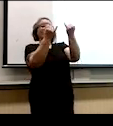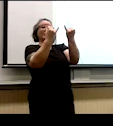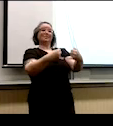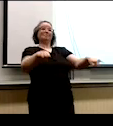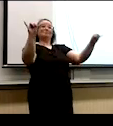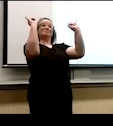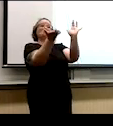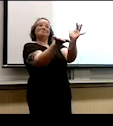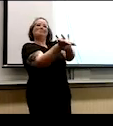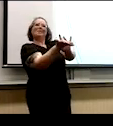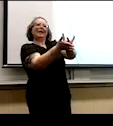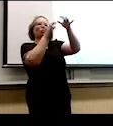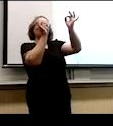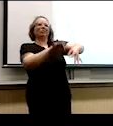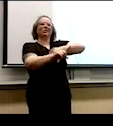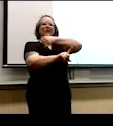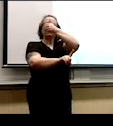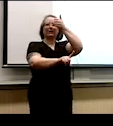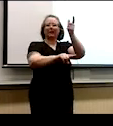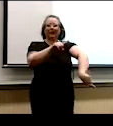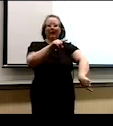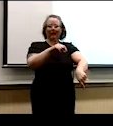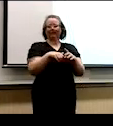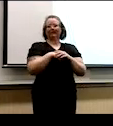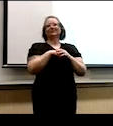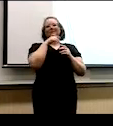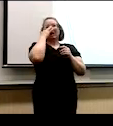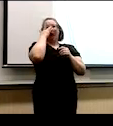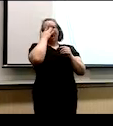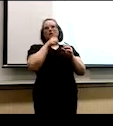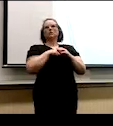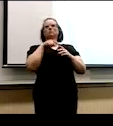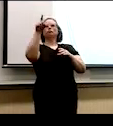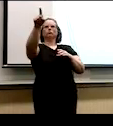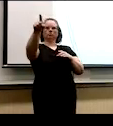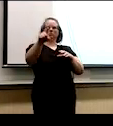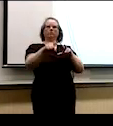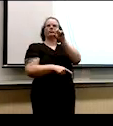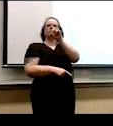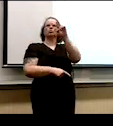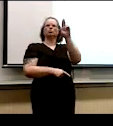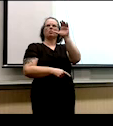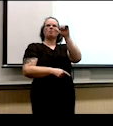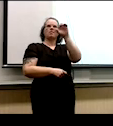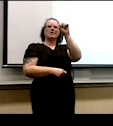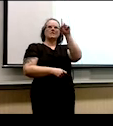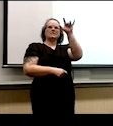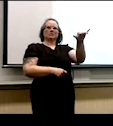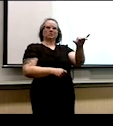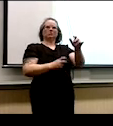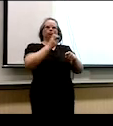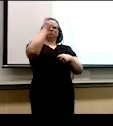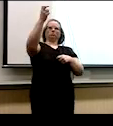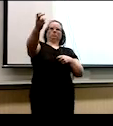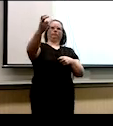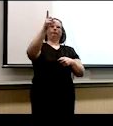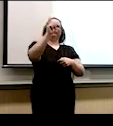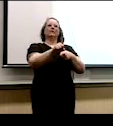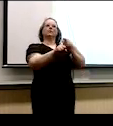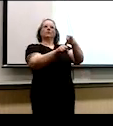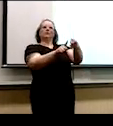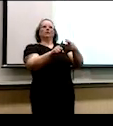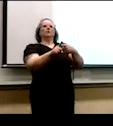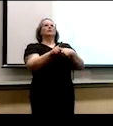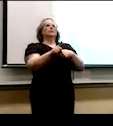I think that the important consideration in that regard as time goes on and more conditions are considered eligible for